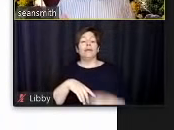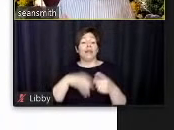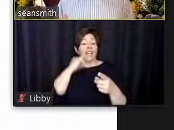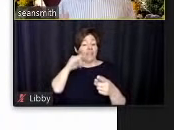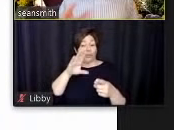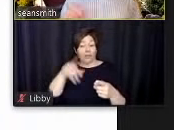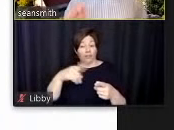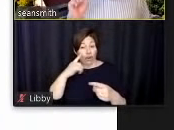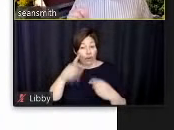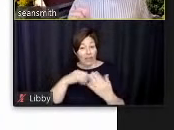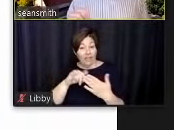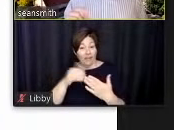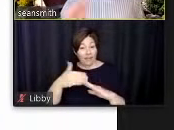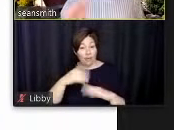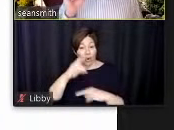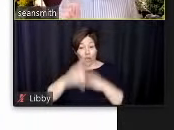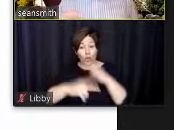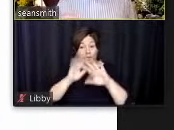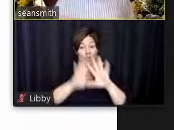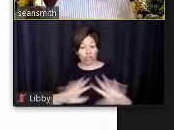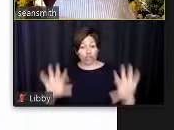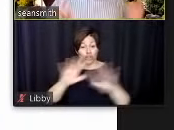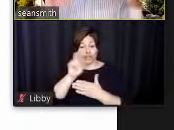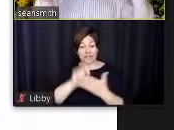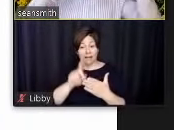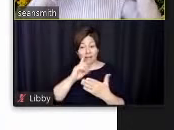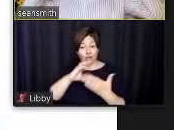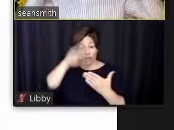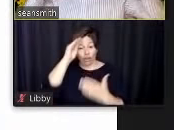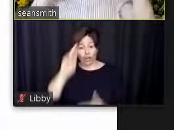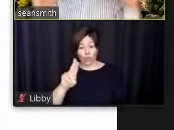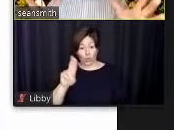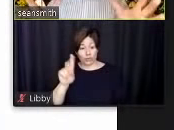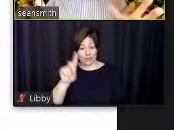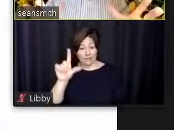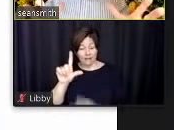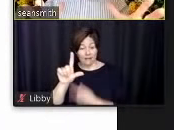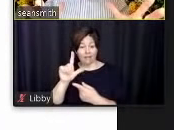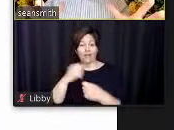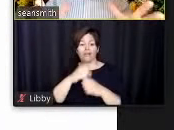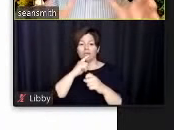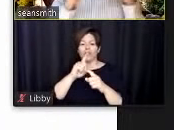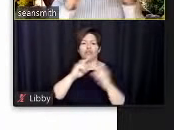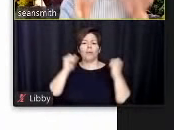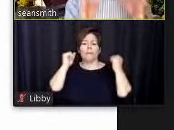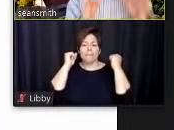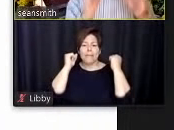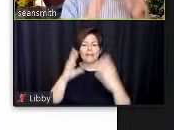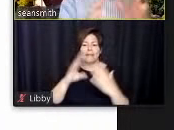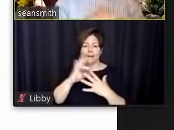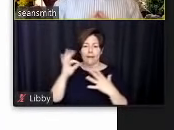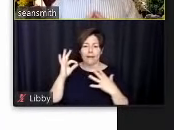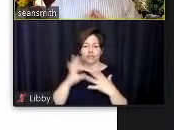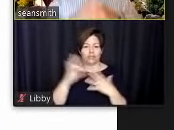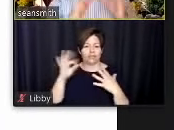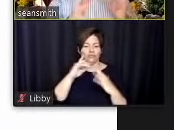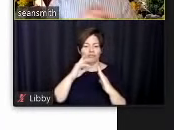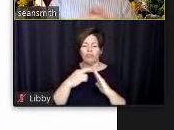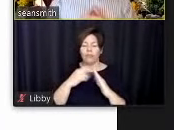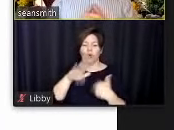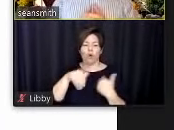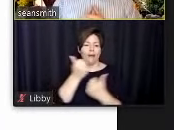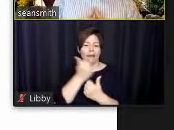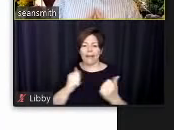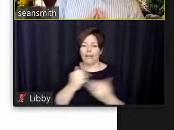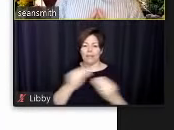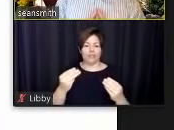simply, I am planning to make certain that I give ample options to represent any material that my child